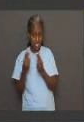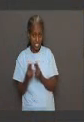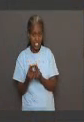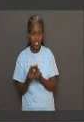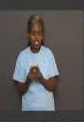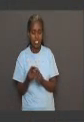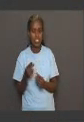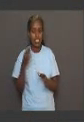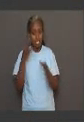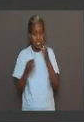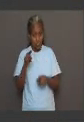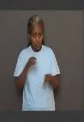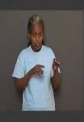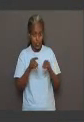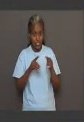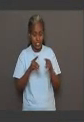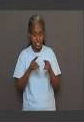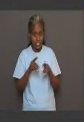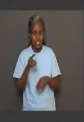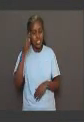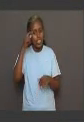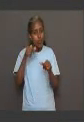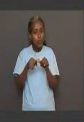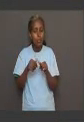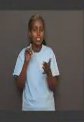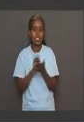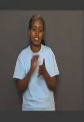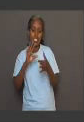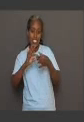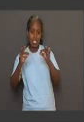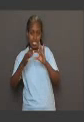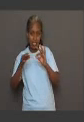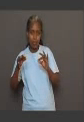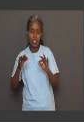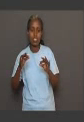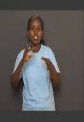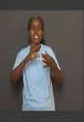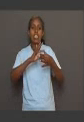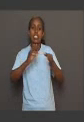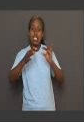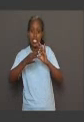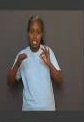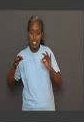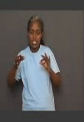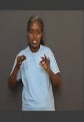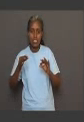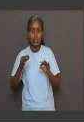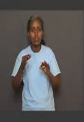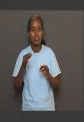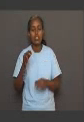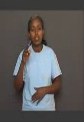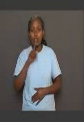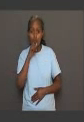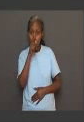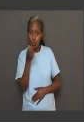you did, you remembered that a statement is a sentence which is either